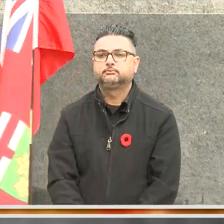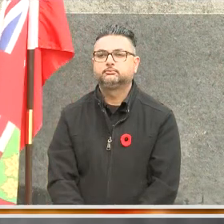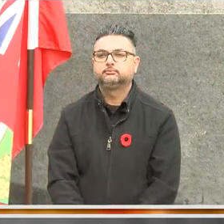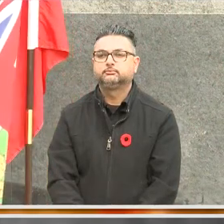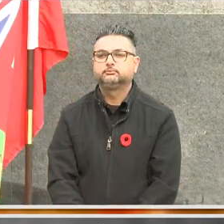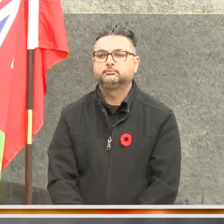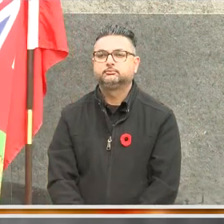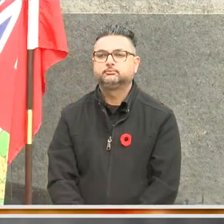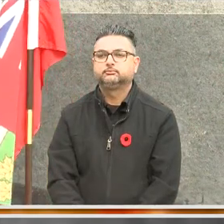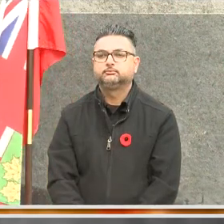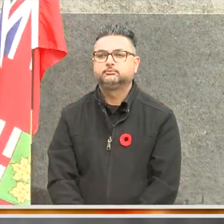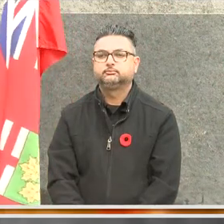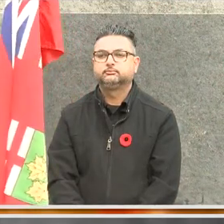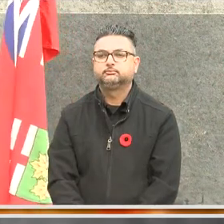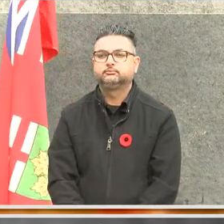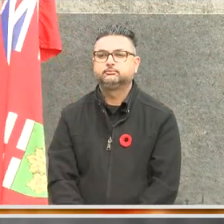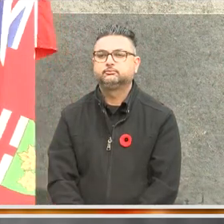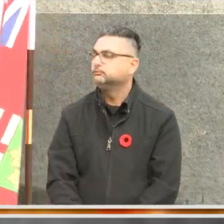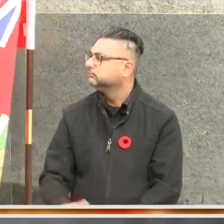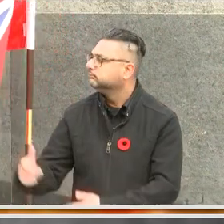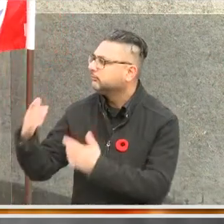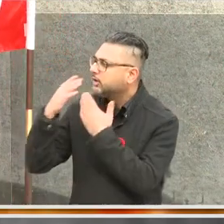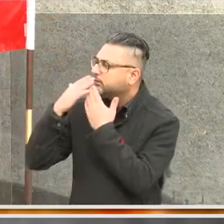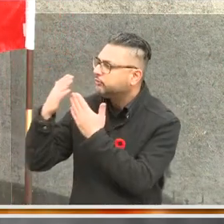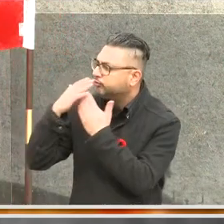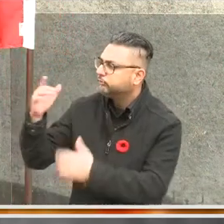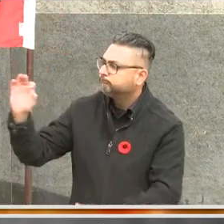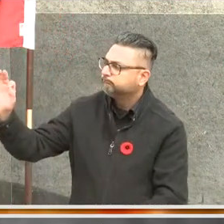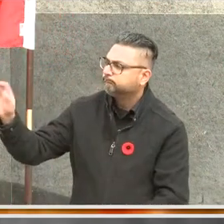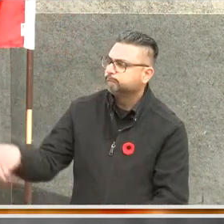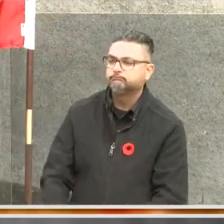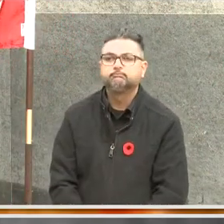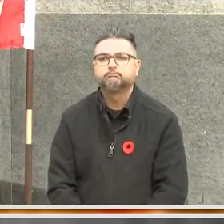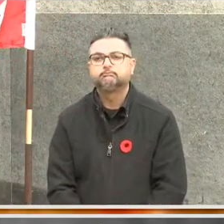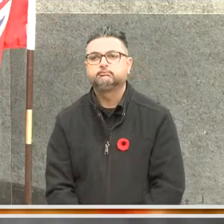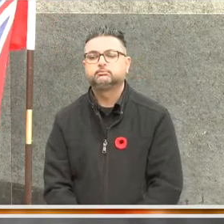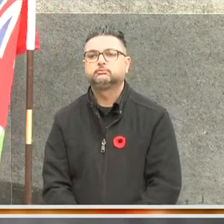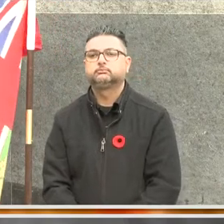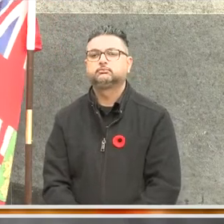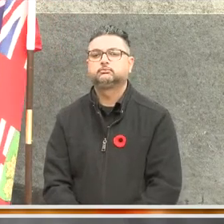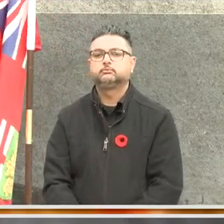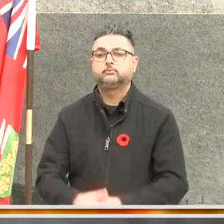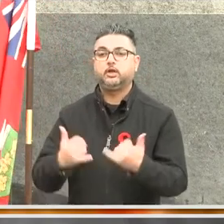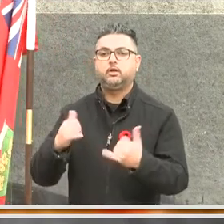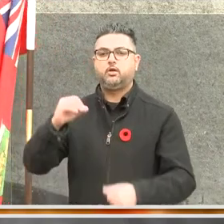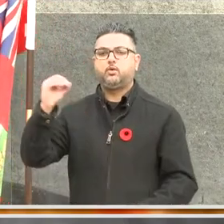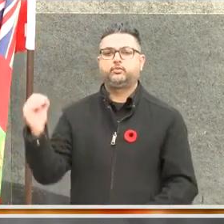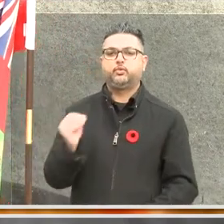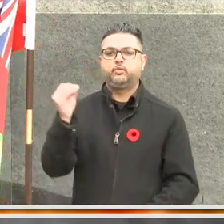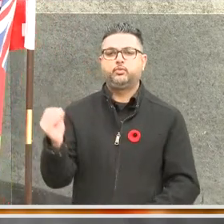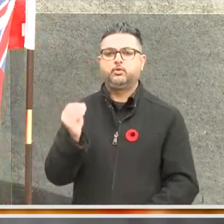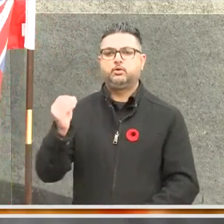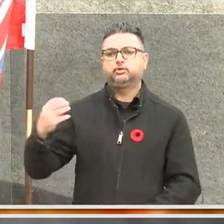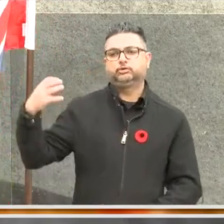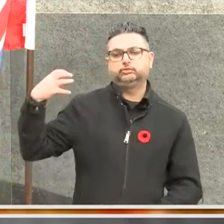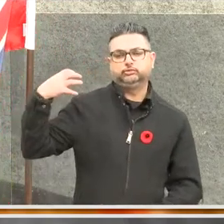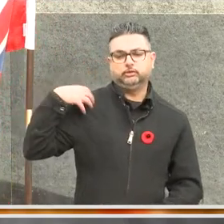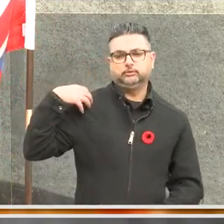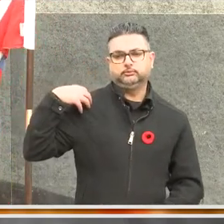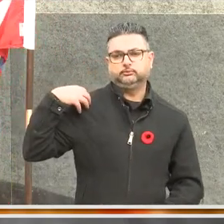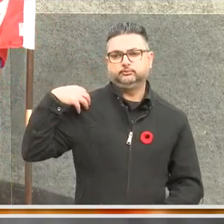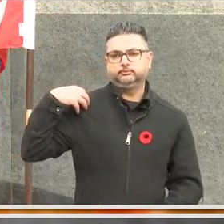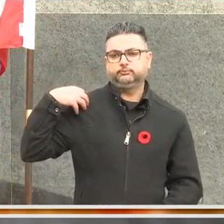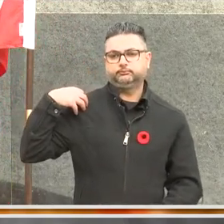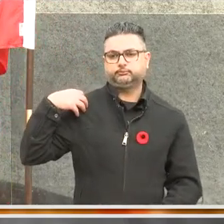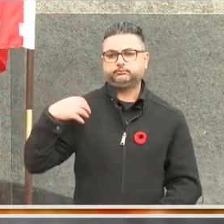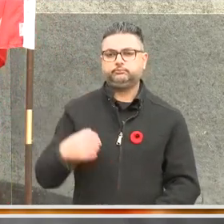Thank you. Merci, monsieur. Now, Ontario Regional Chief Glenn Hare of the Chiefs of Ontario